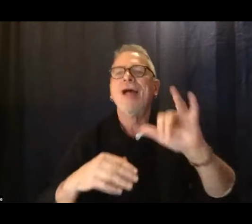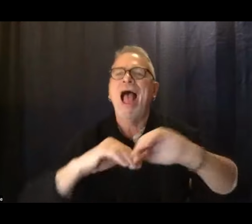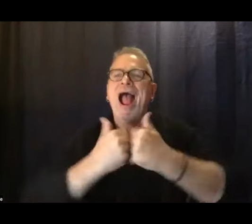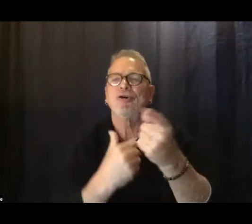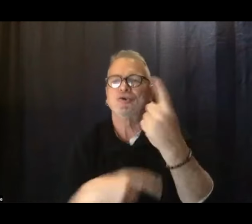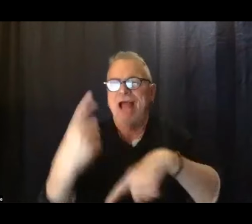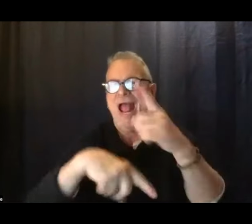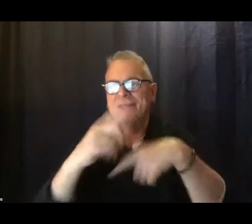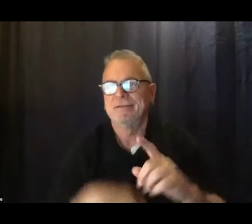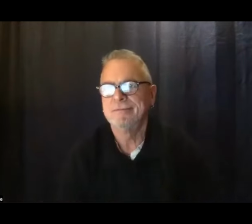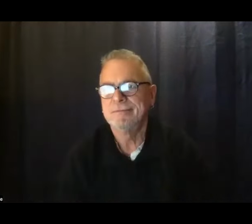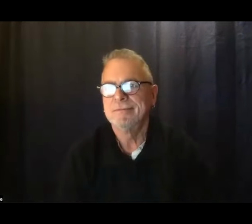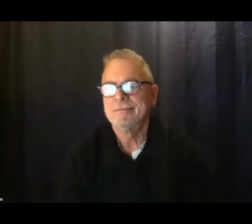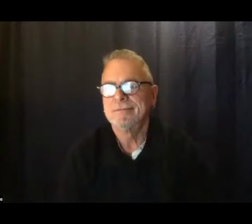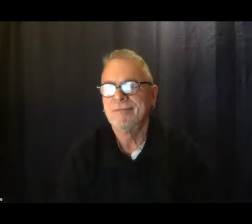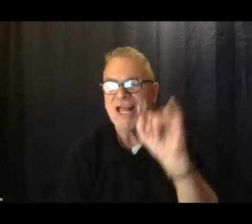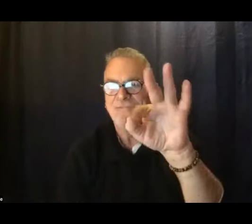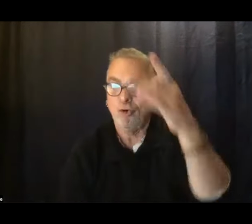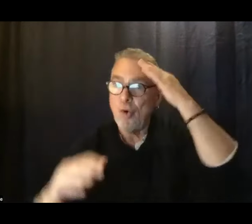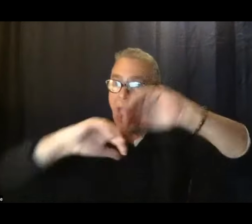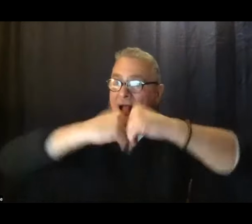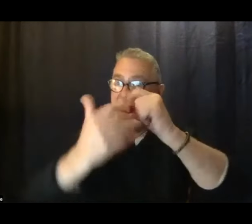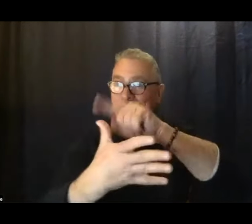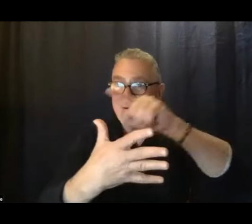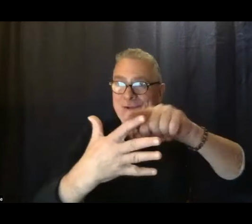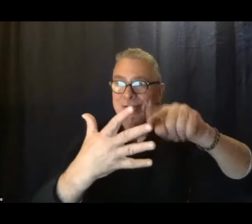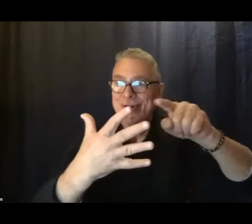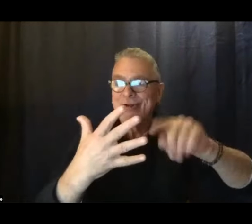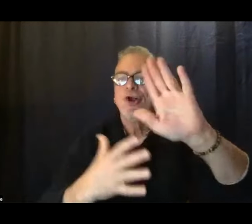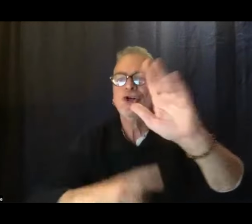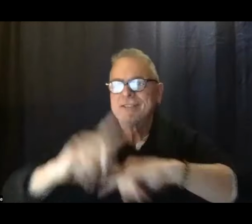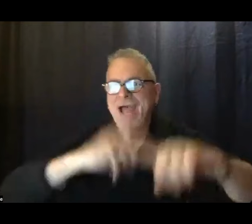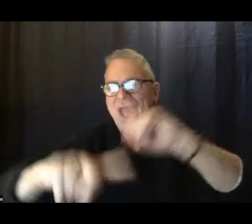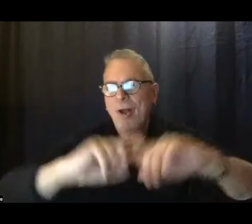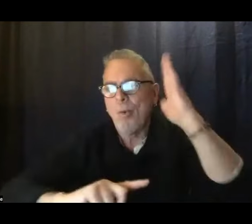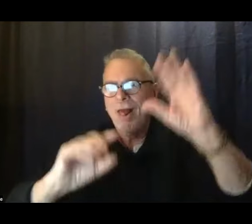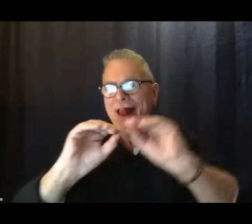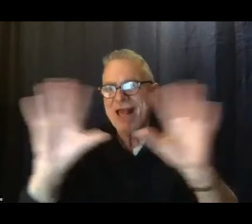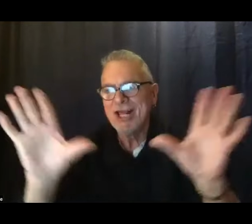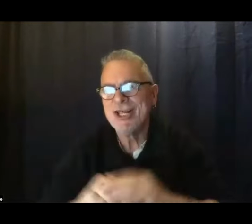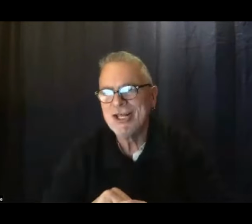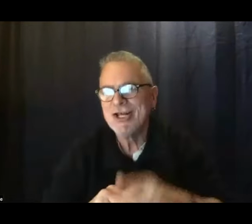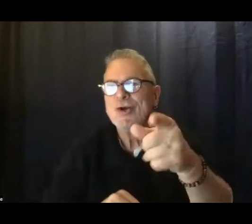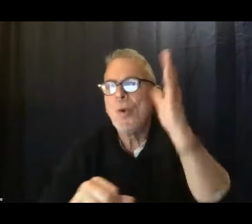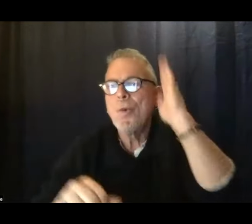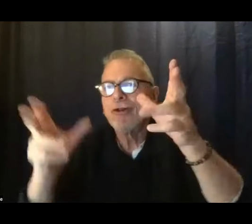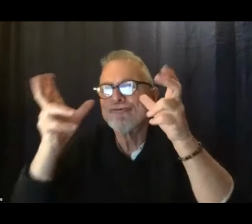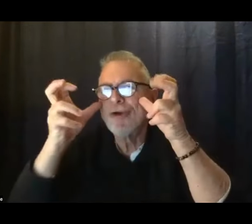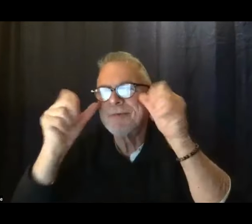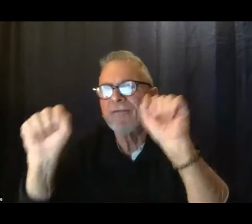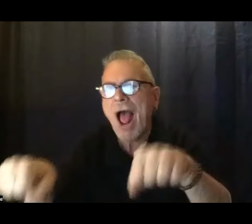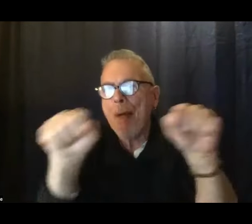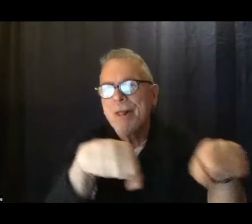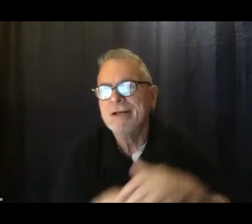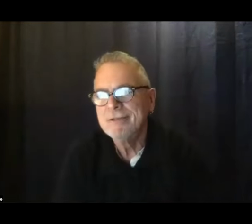palm orientation. So that's how you sign, right? So if you know those, then your signs